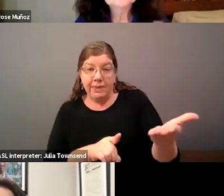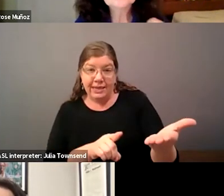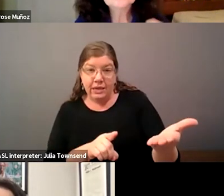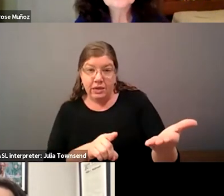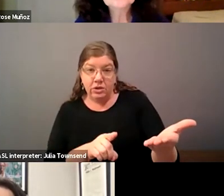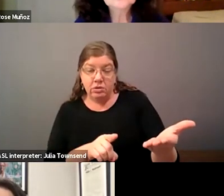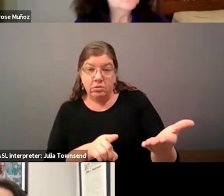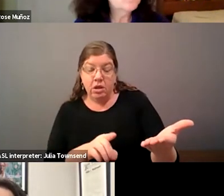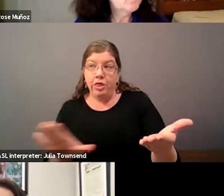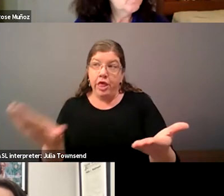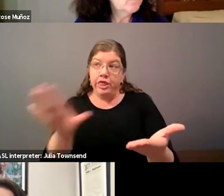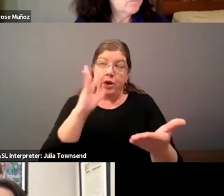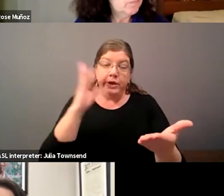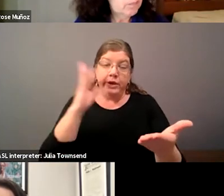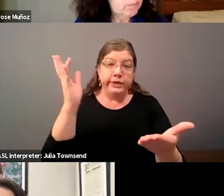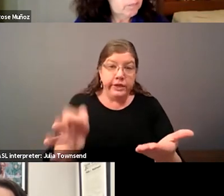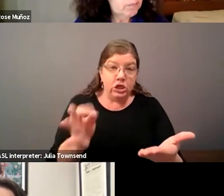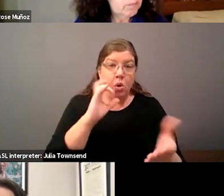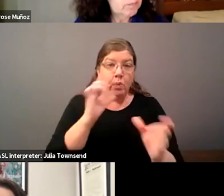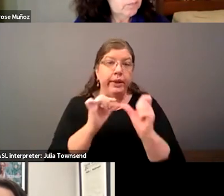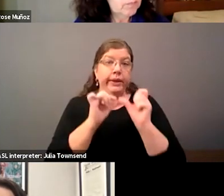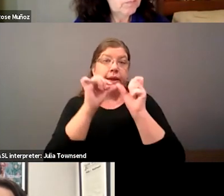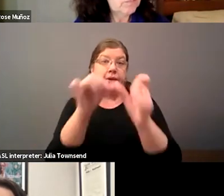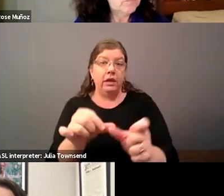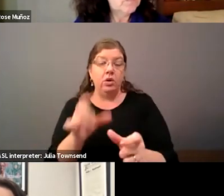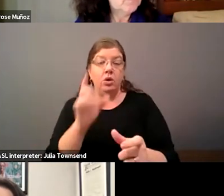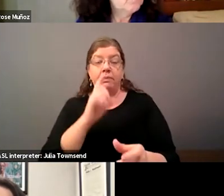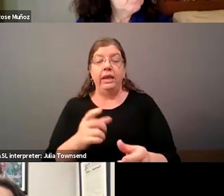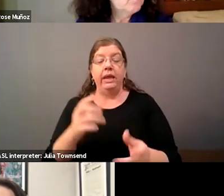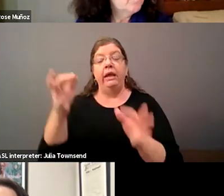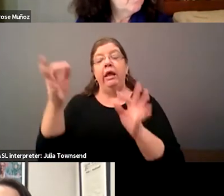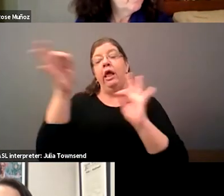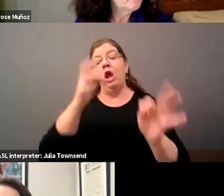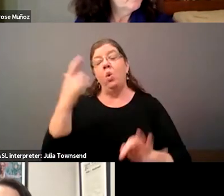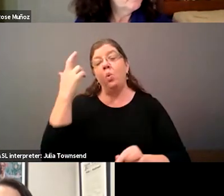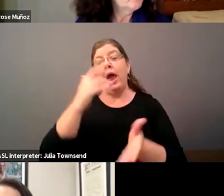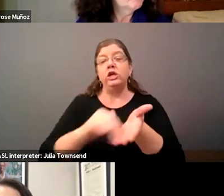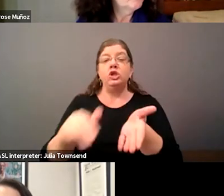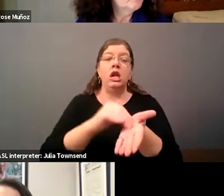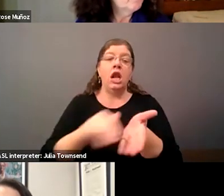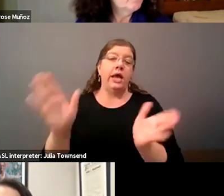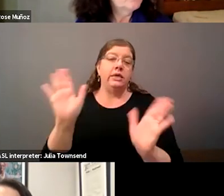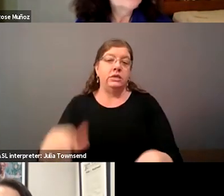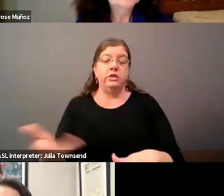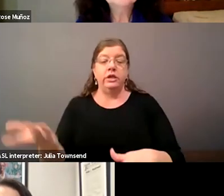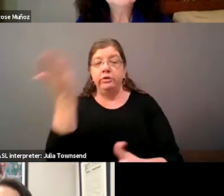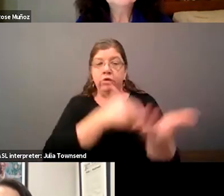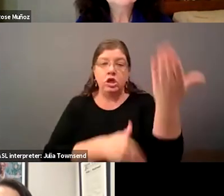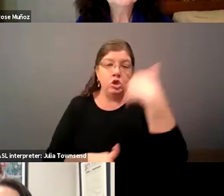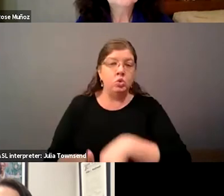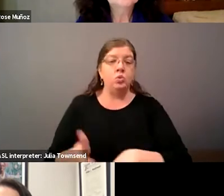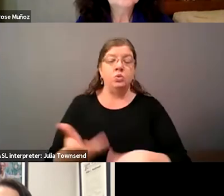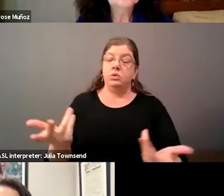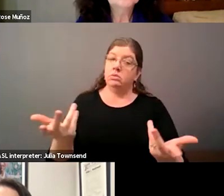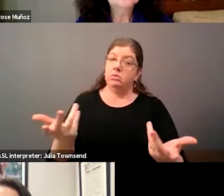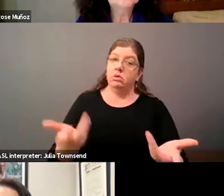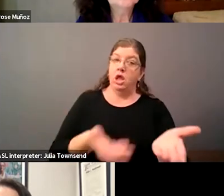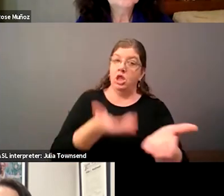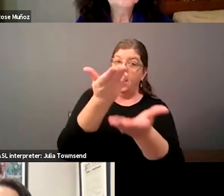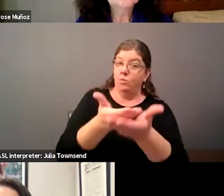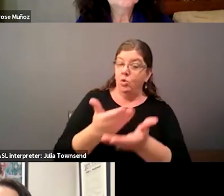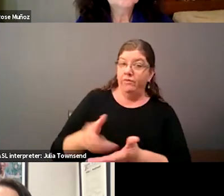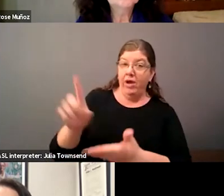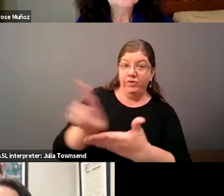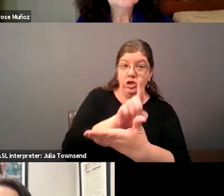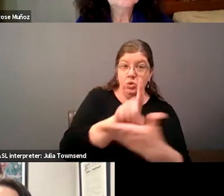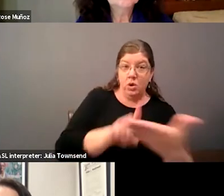then their decisions will continue to be rationalized and excused the proof of discrimination